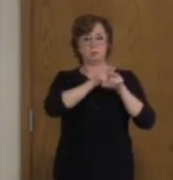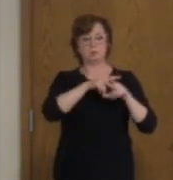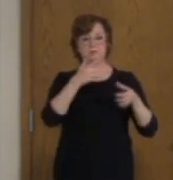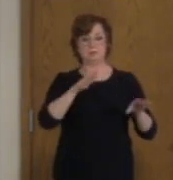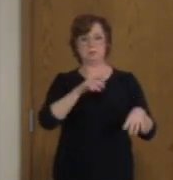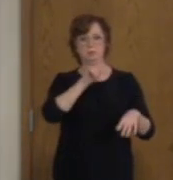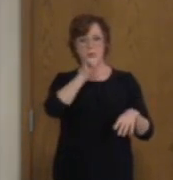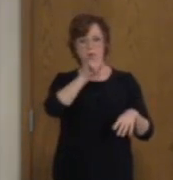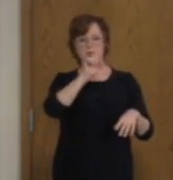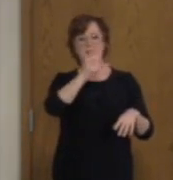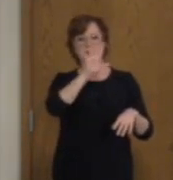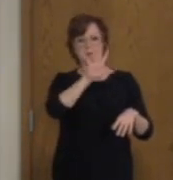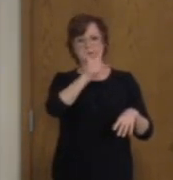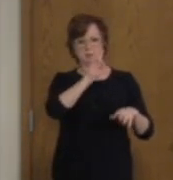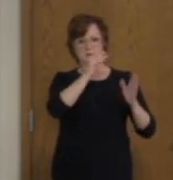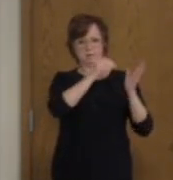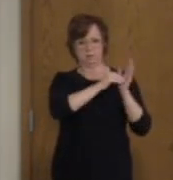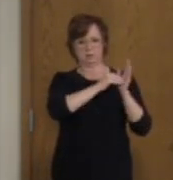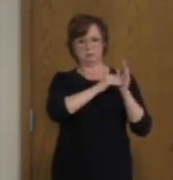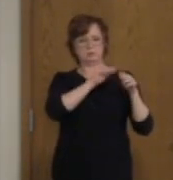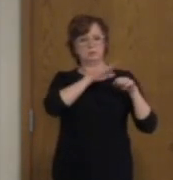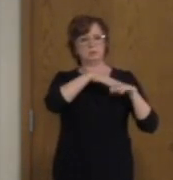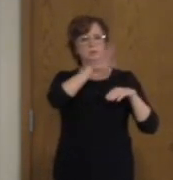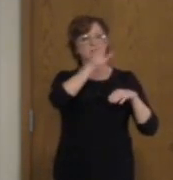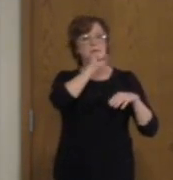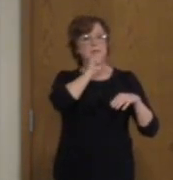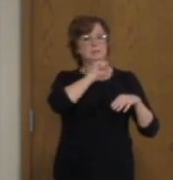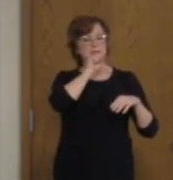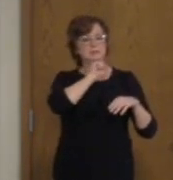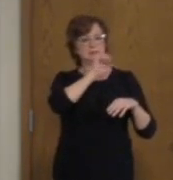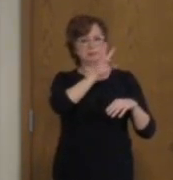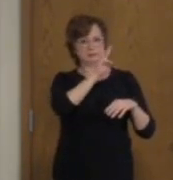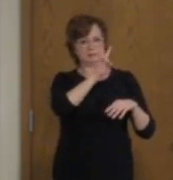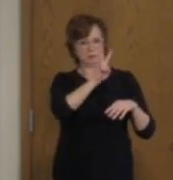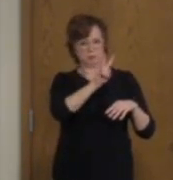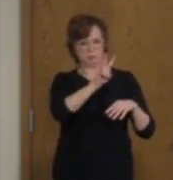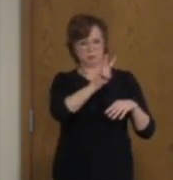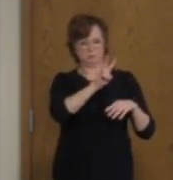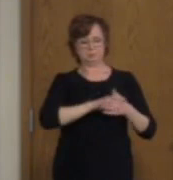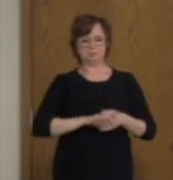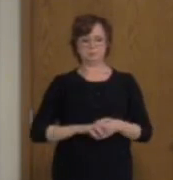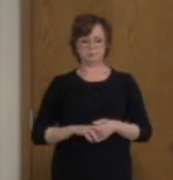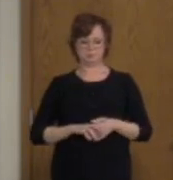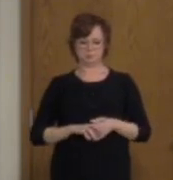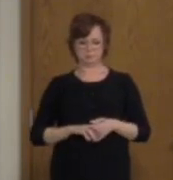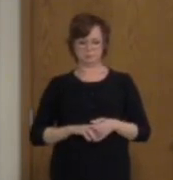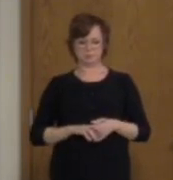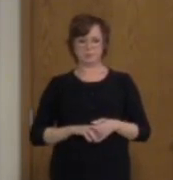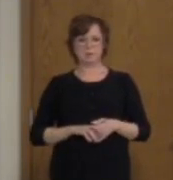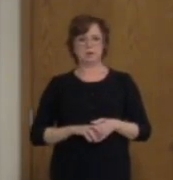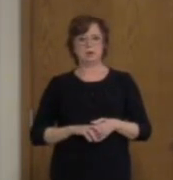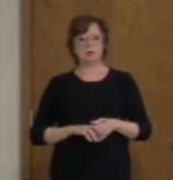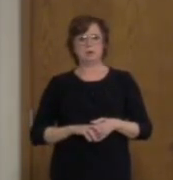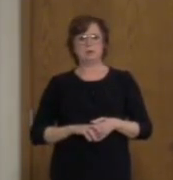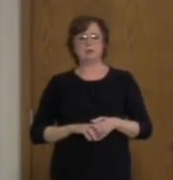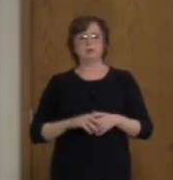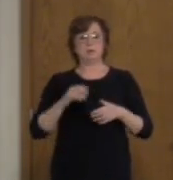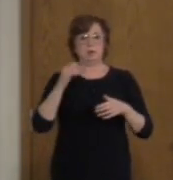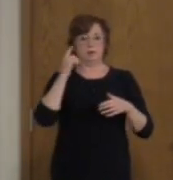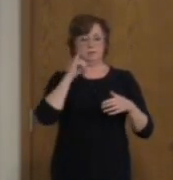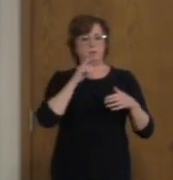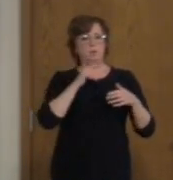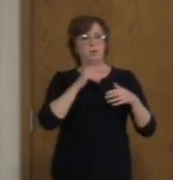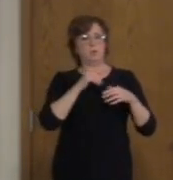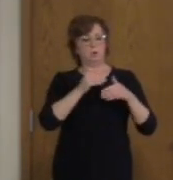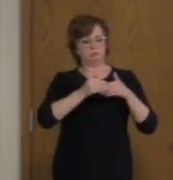appointments for Saskatchewan residents 62 plus to receive their vaccines over the next 3 weeks. We